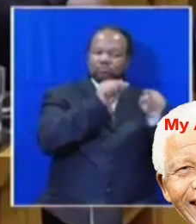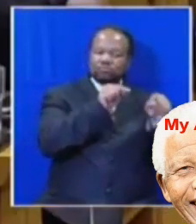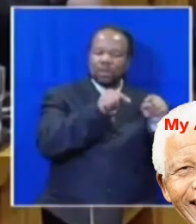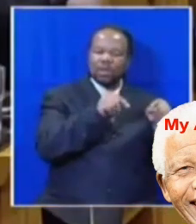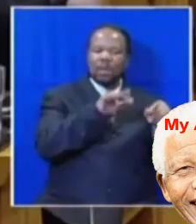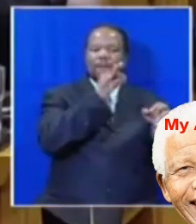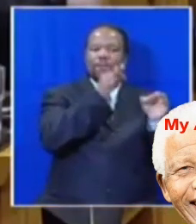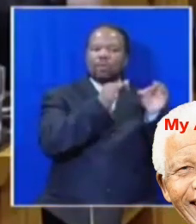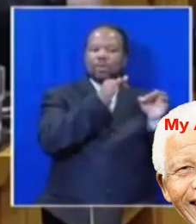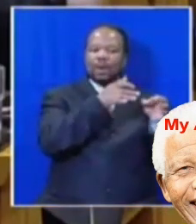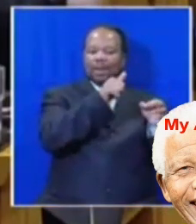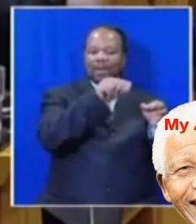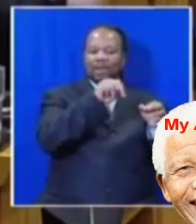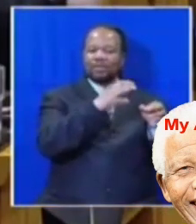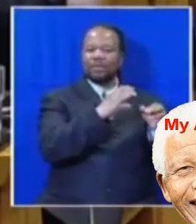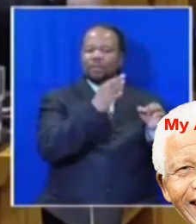did that.